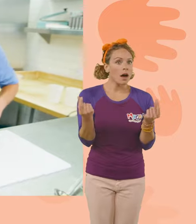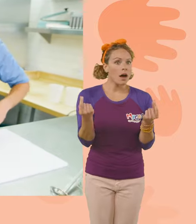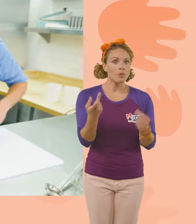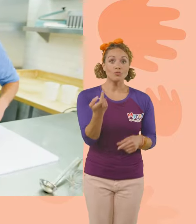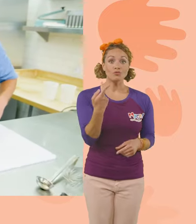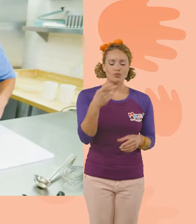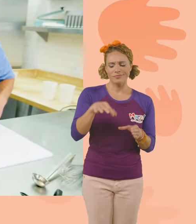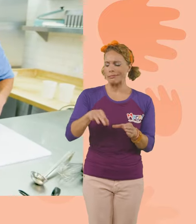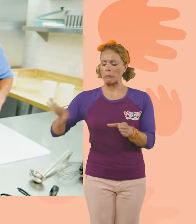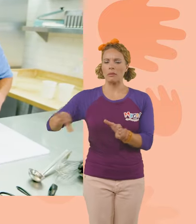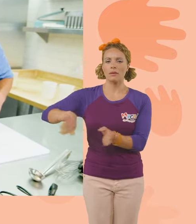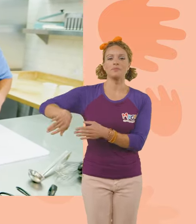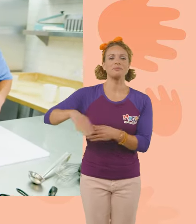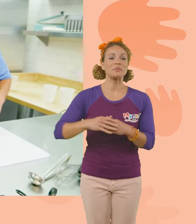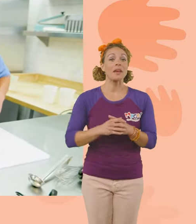do is,